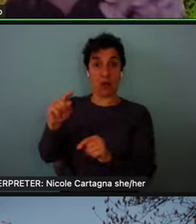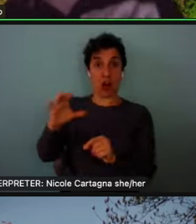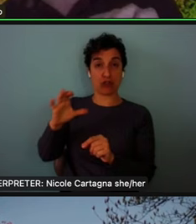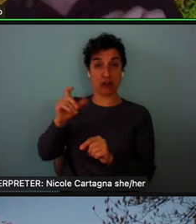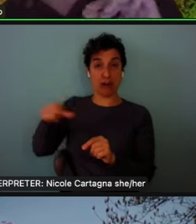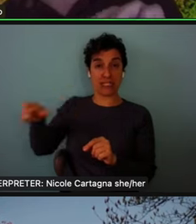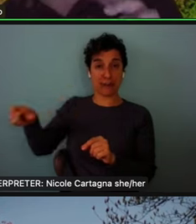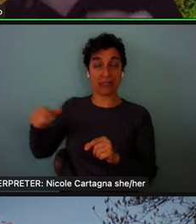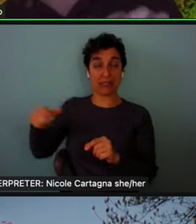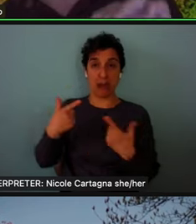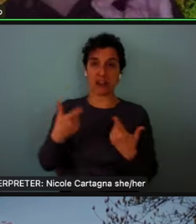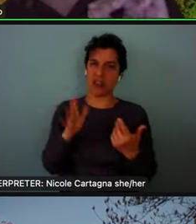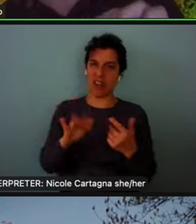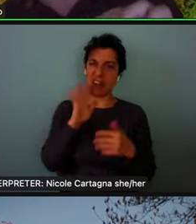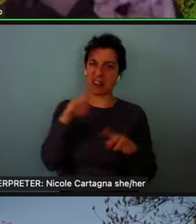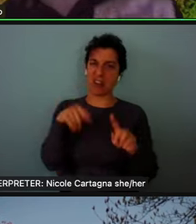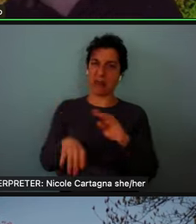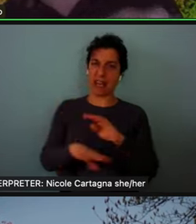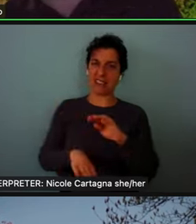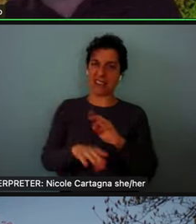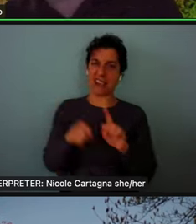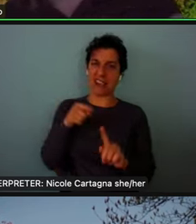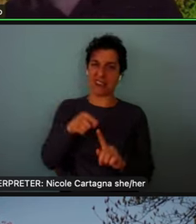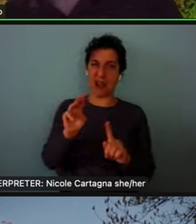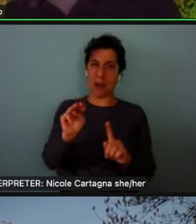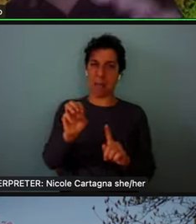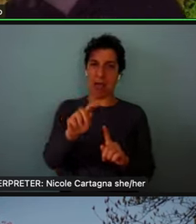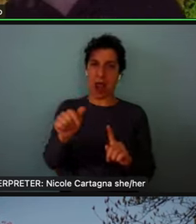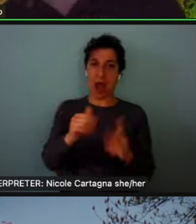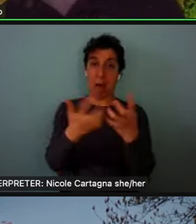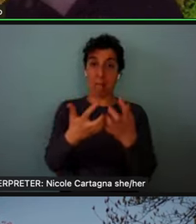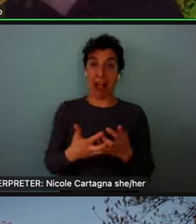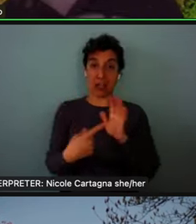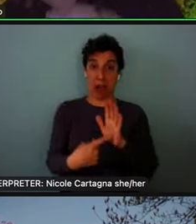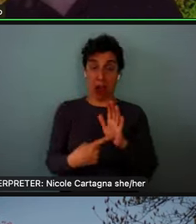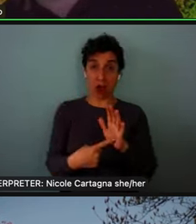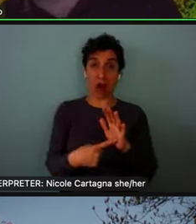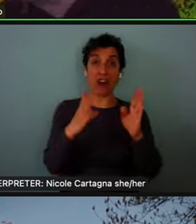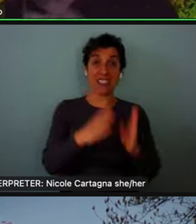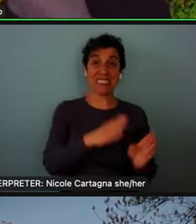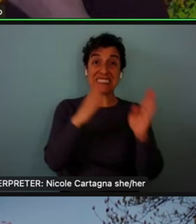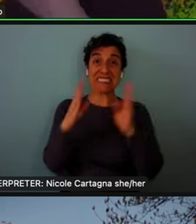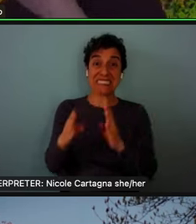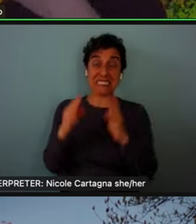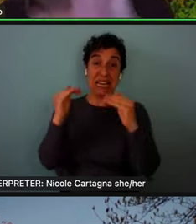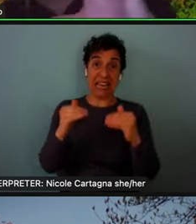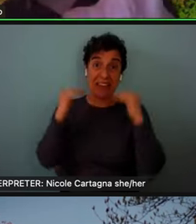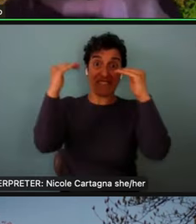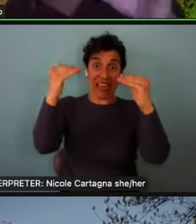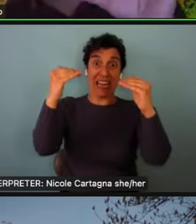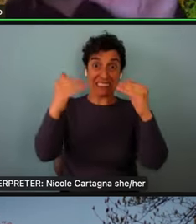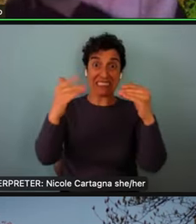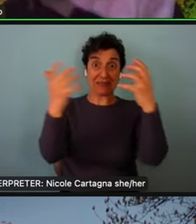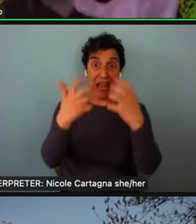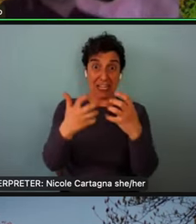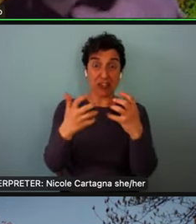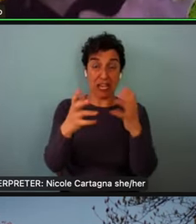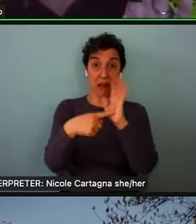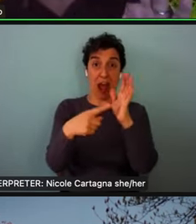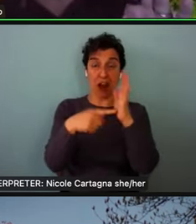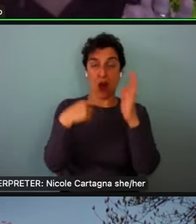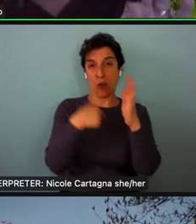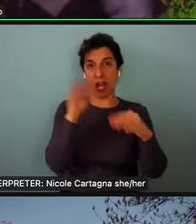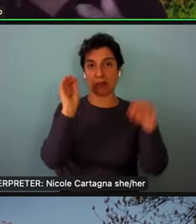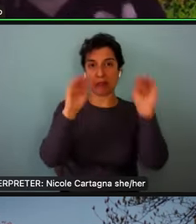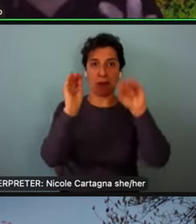that's actually the basic meta-matching model. In the more advanced meta-matching model, we basically add a few more